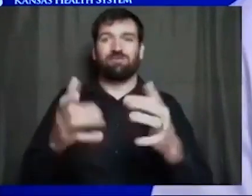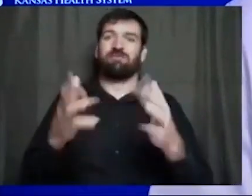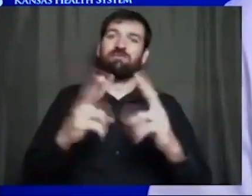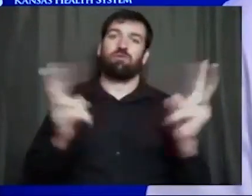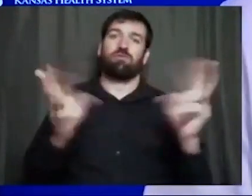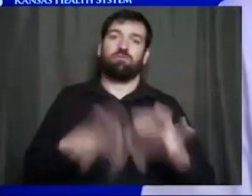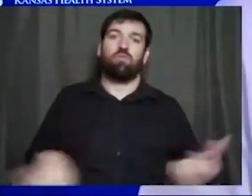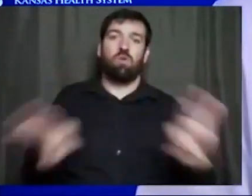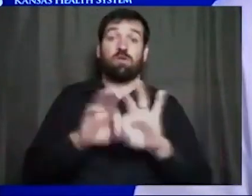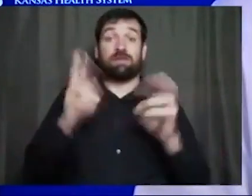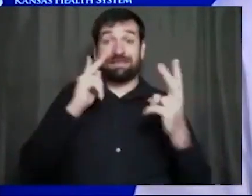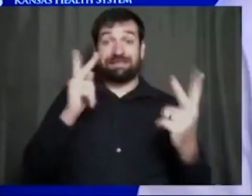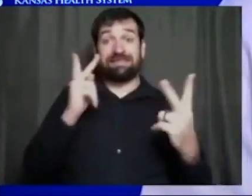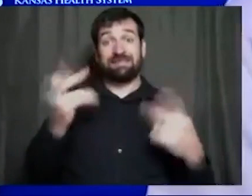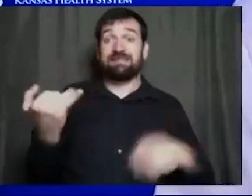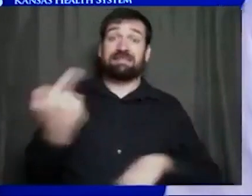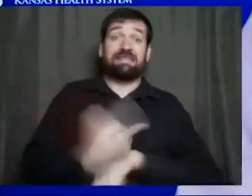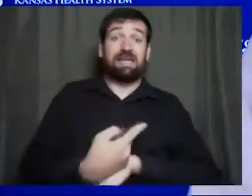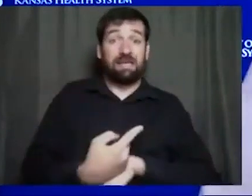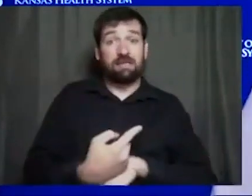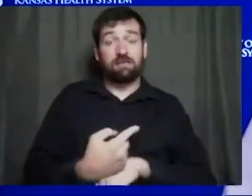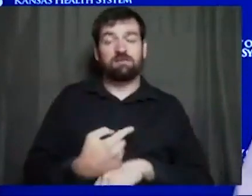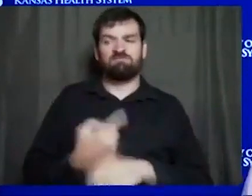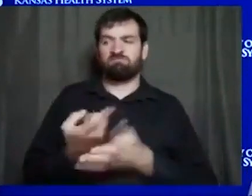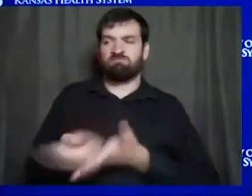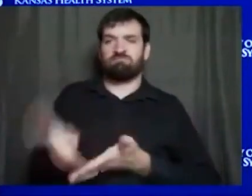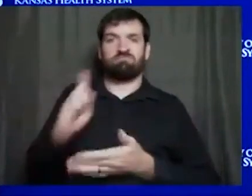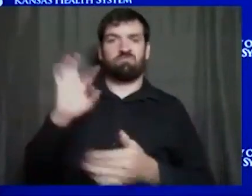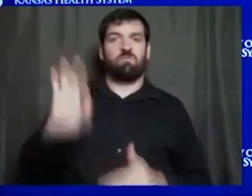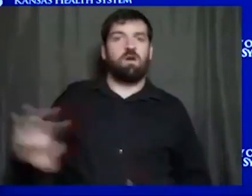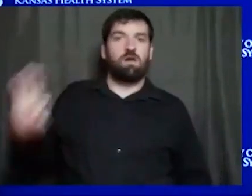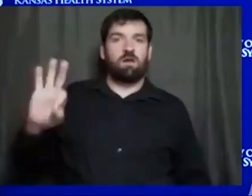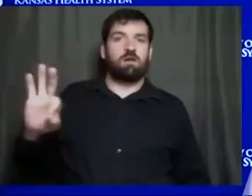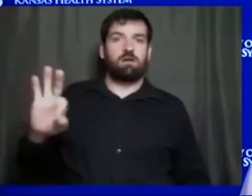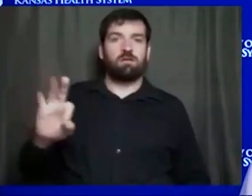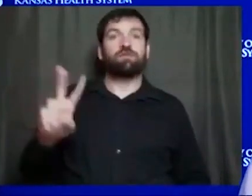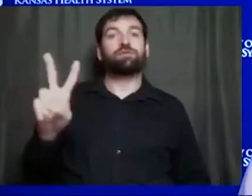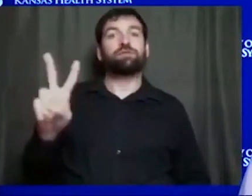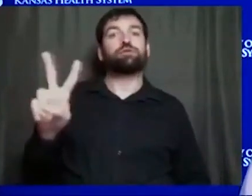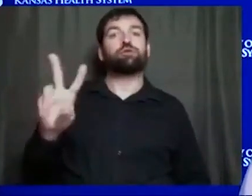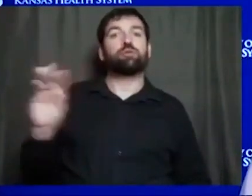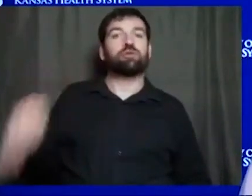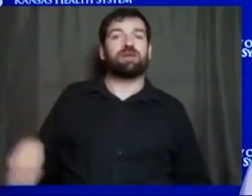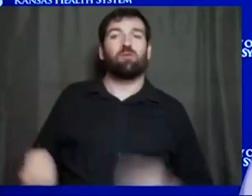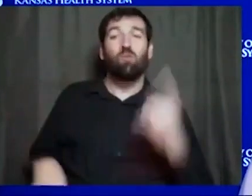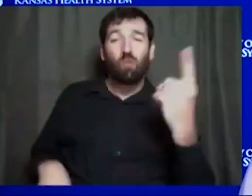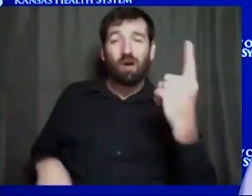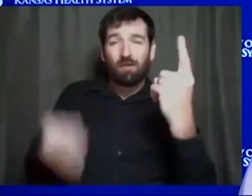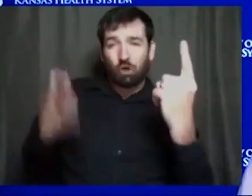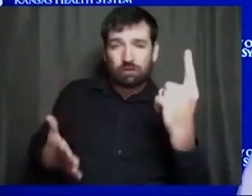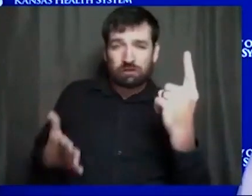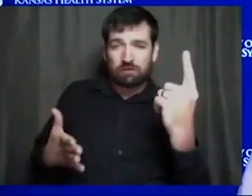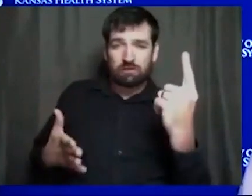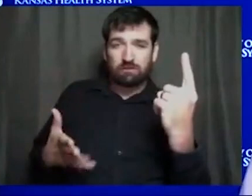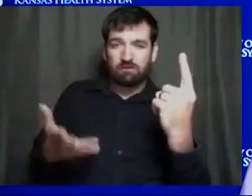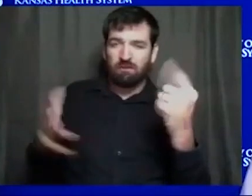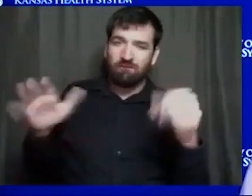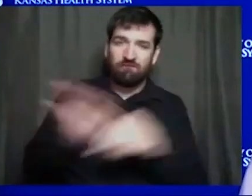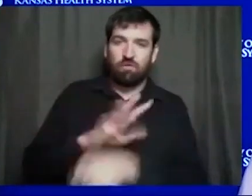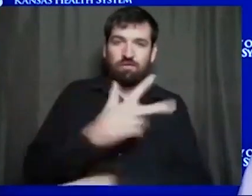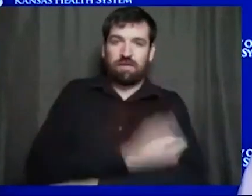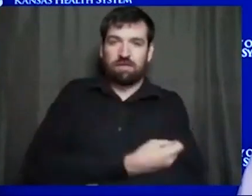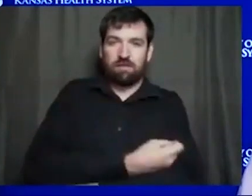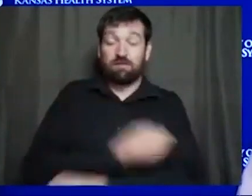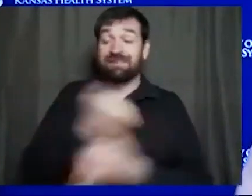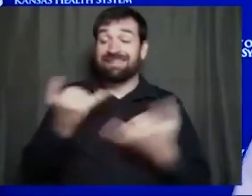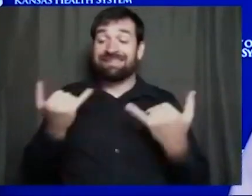today. Last Friday we had 2%, one person who was fully vaccinated in the hospital. Today it's